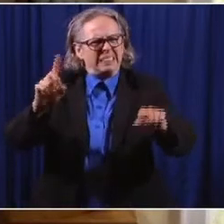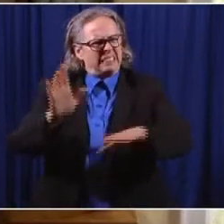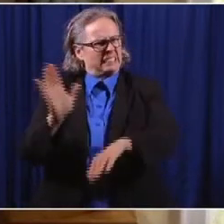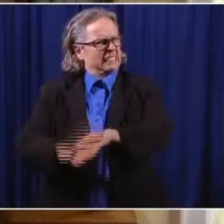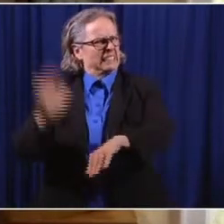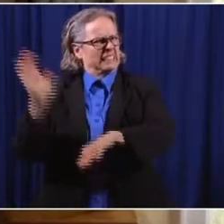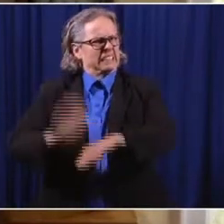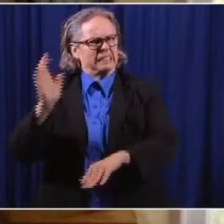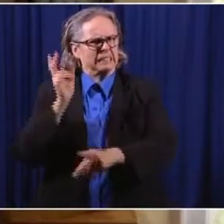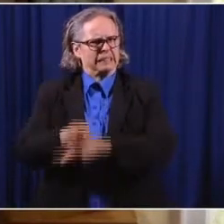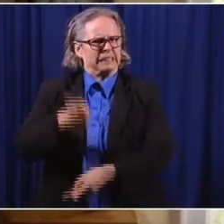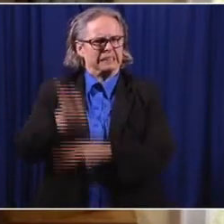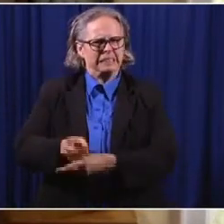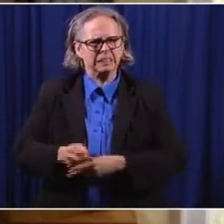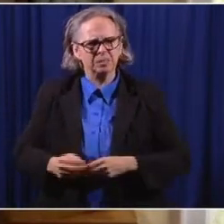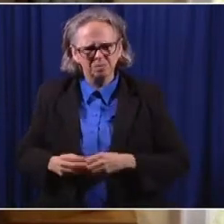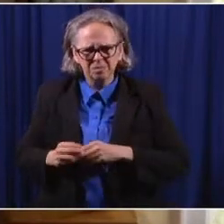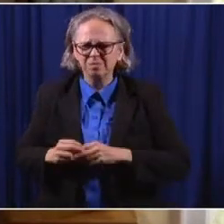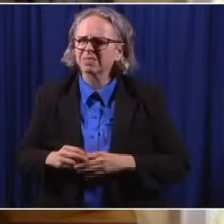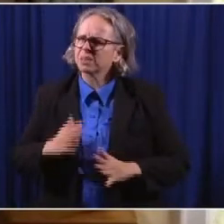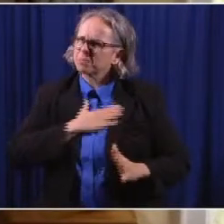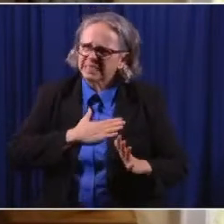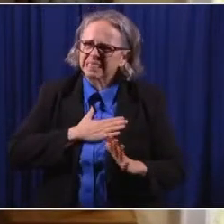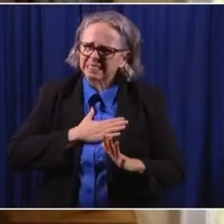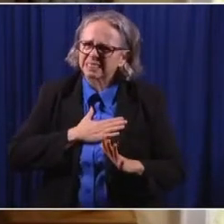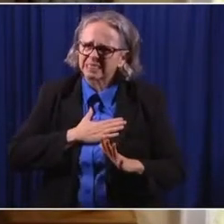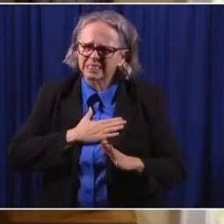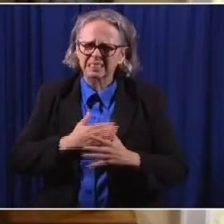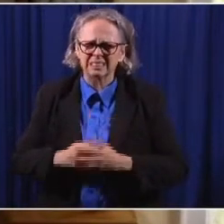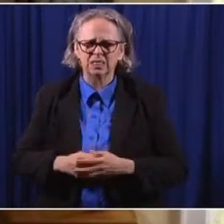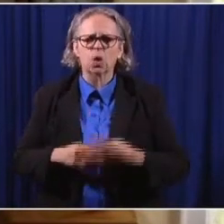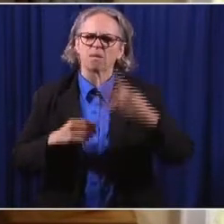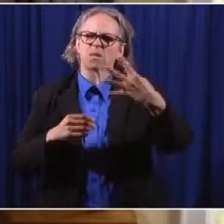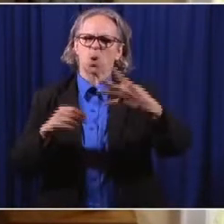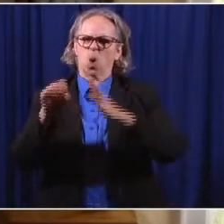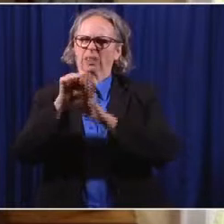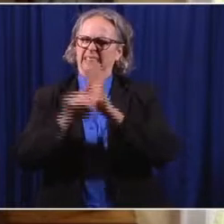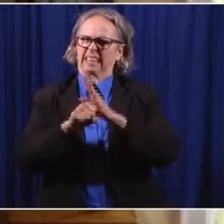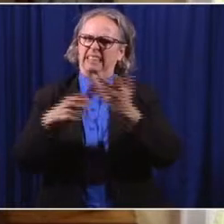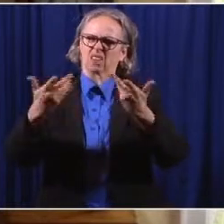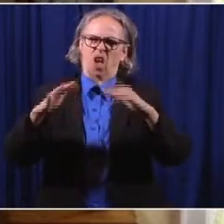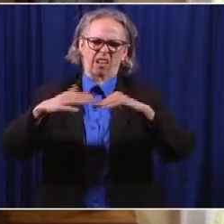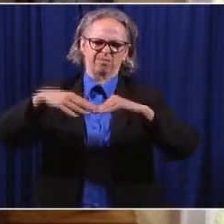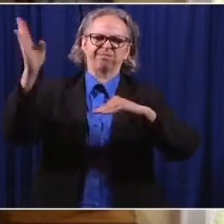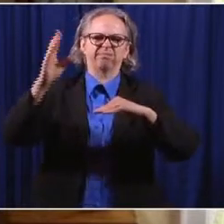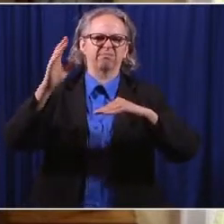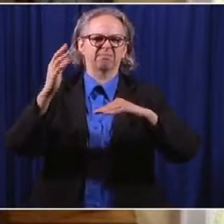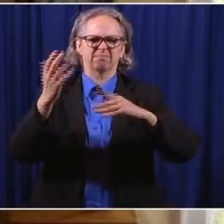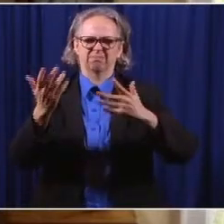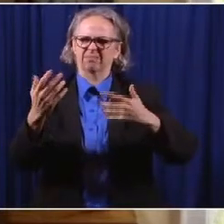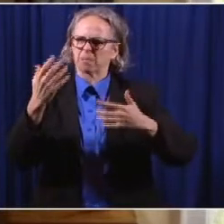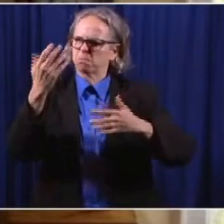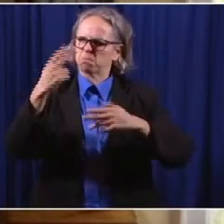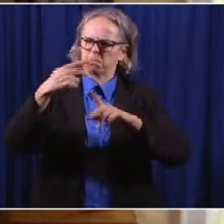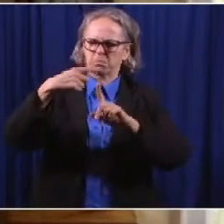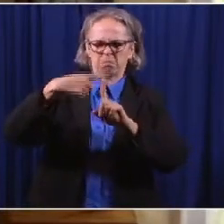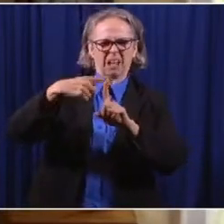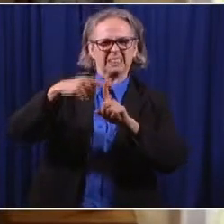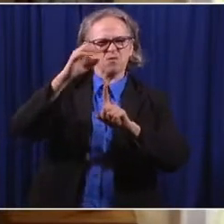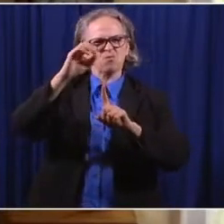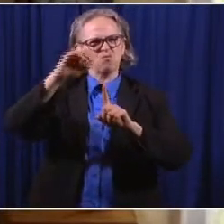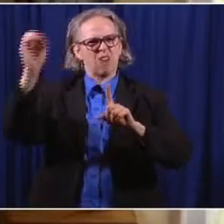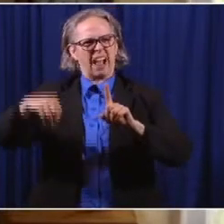out-of-state travelers. This week, 4 states have a positivity rate of 15% or higher: North Dakota, South